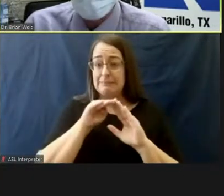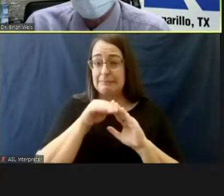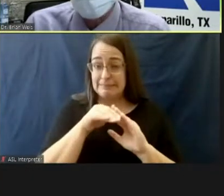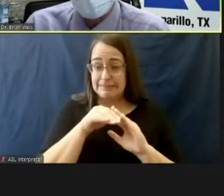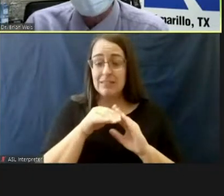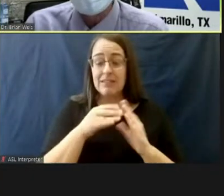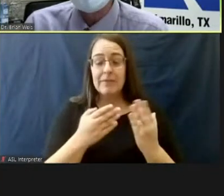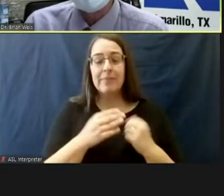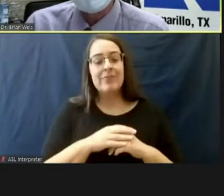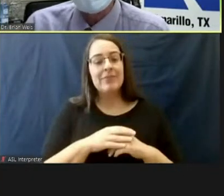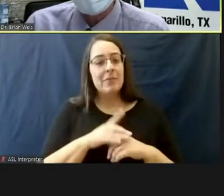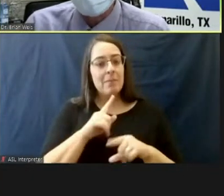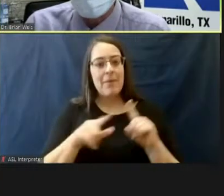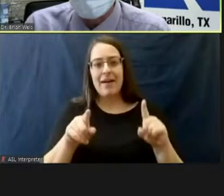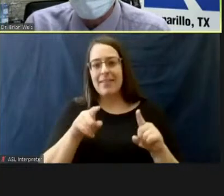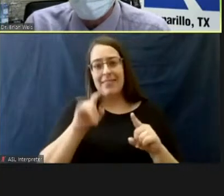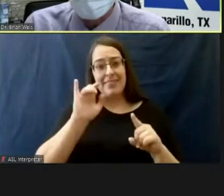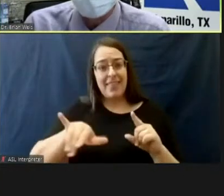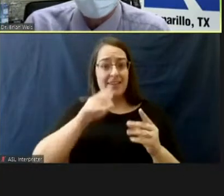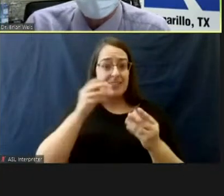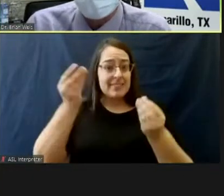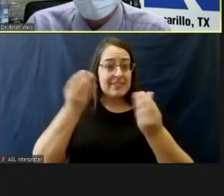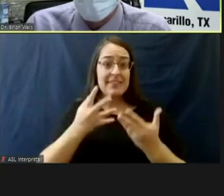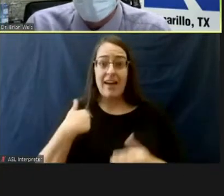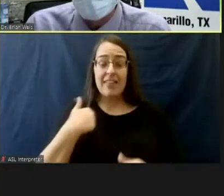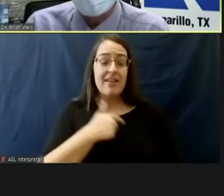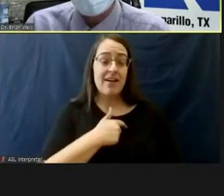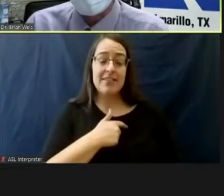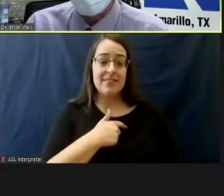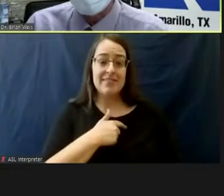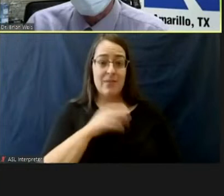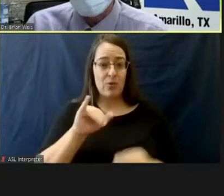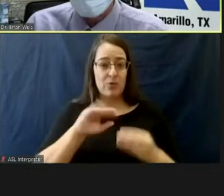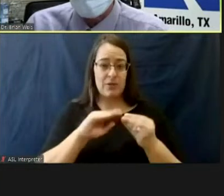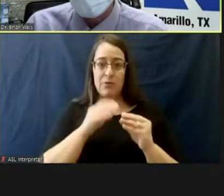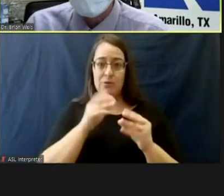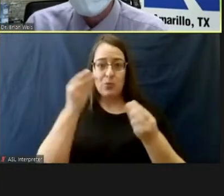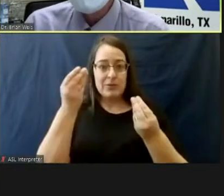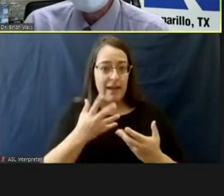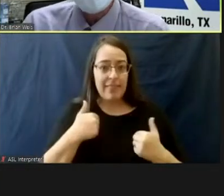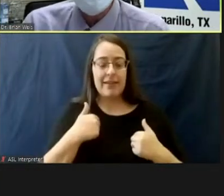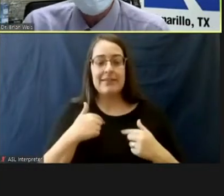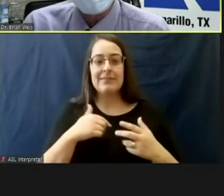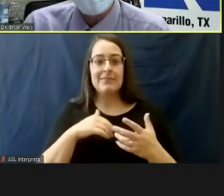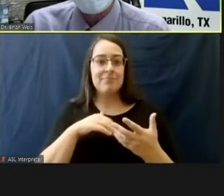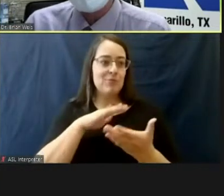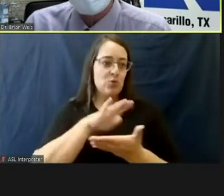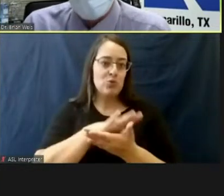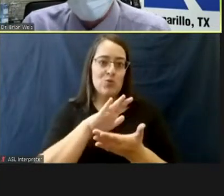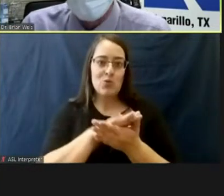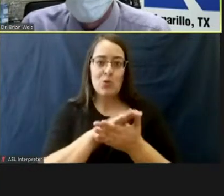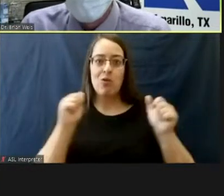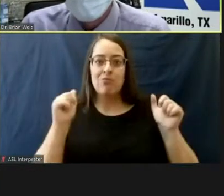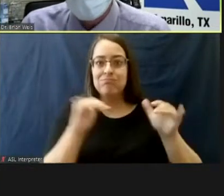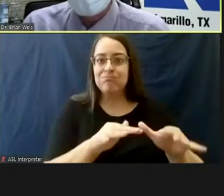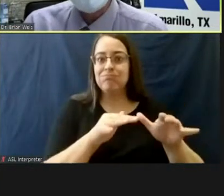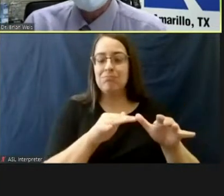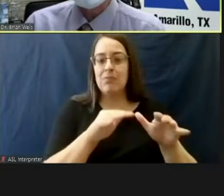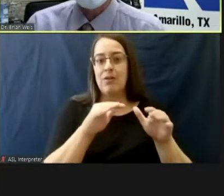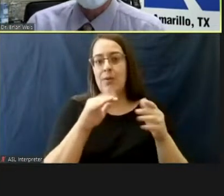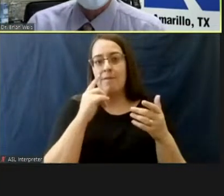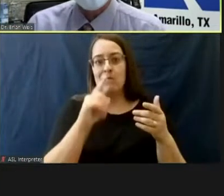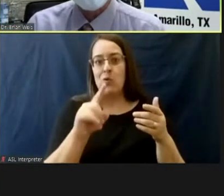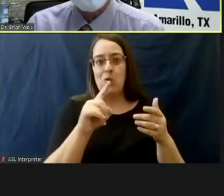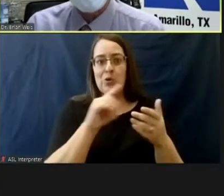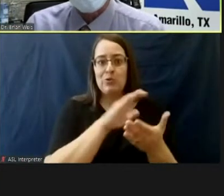do not take into account the beginning of school and bringing all children together. They also don't account for Labor Day. Okay? We